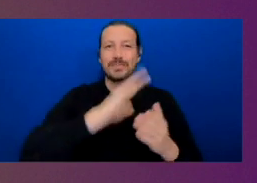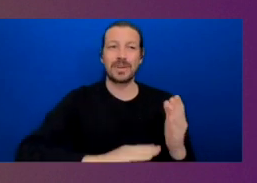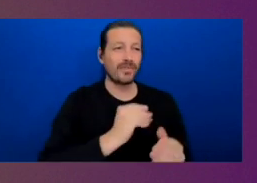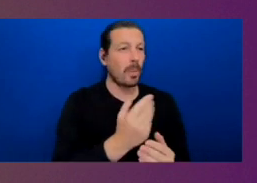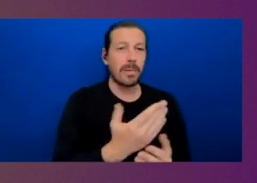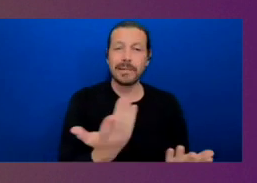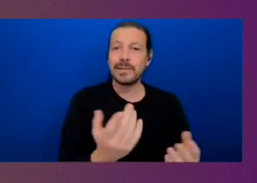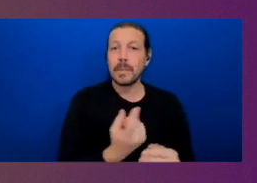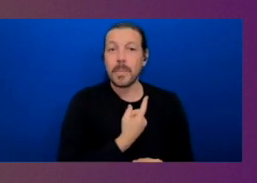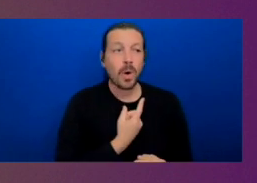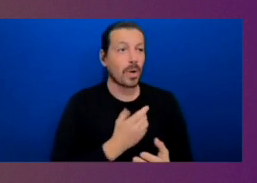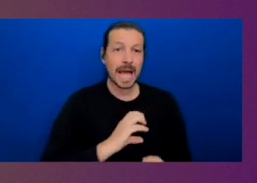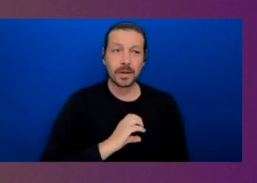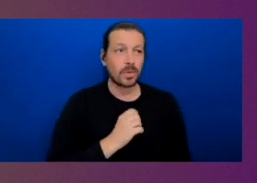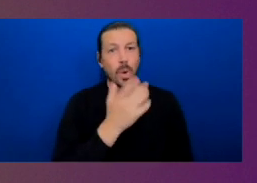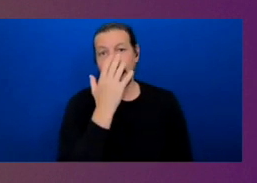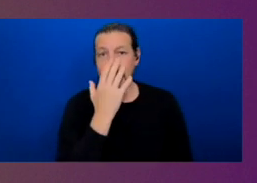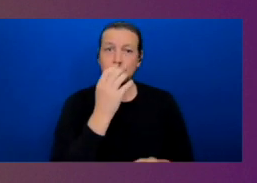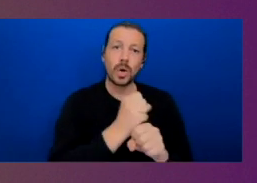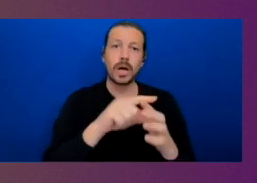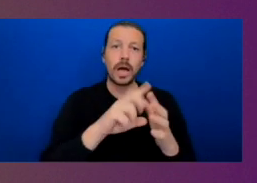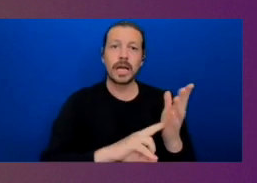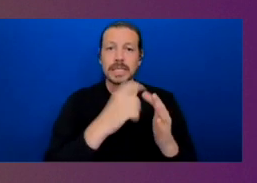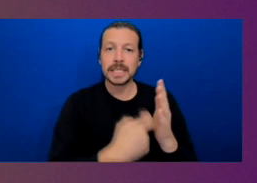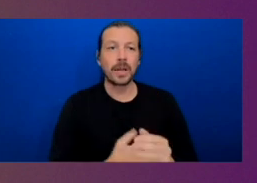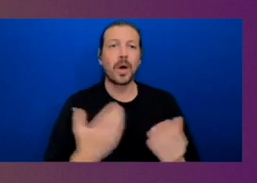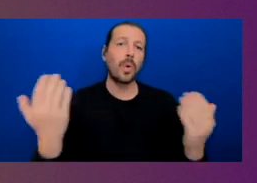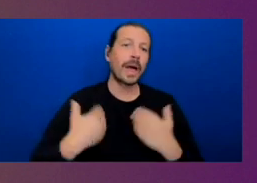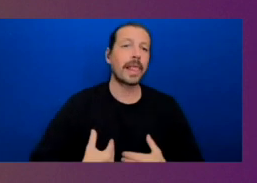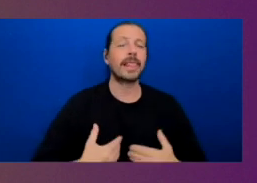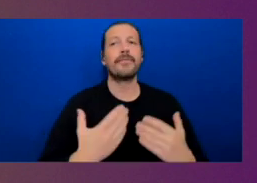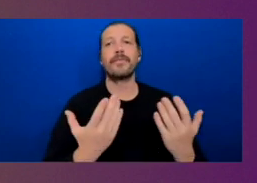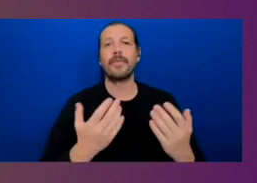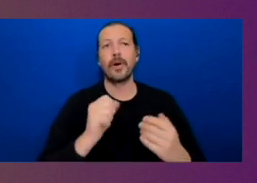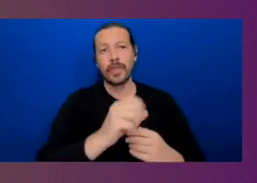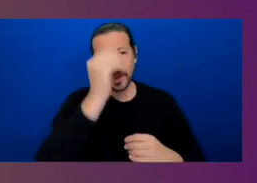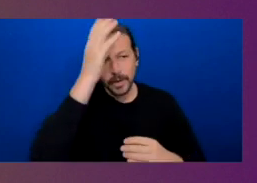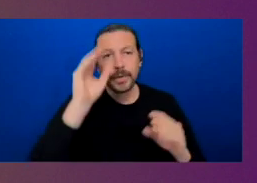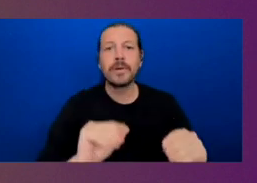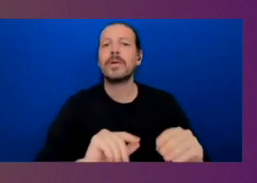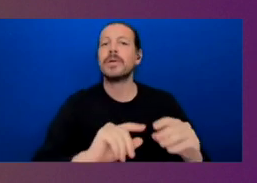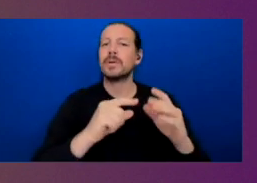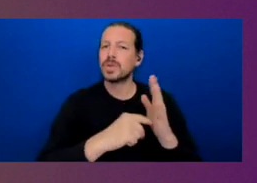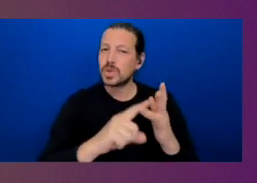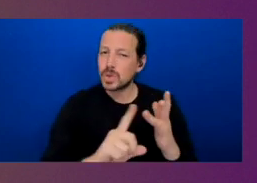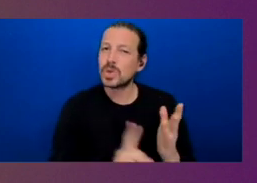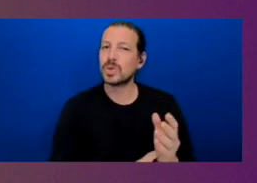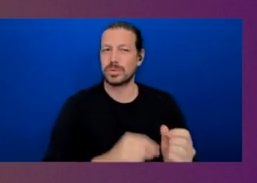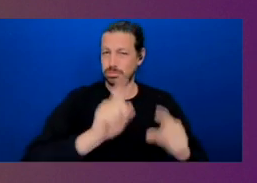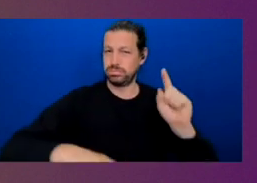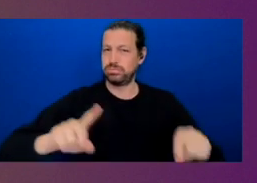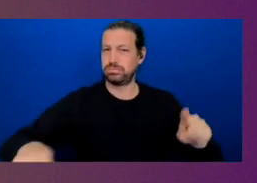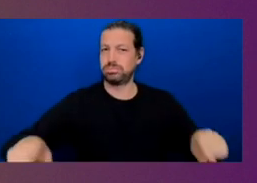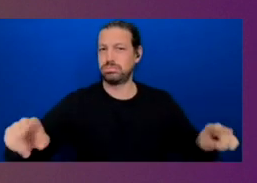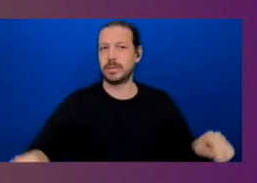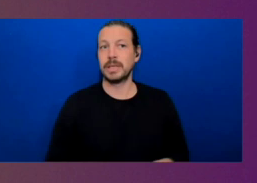was saying, or gender, or where people are living, or the knowledge they have, or the tools they're using. So the more